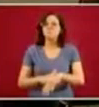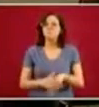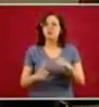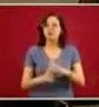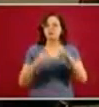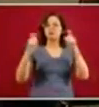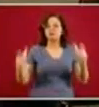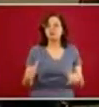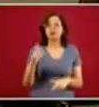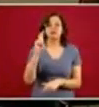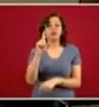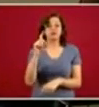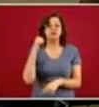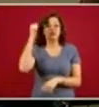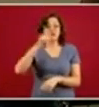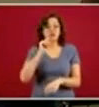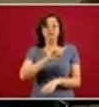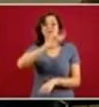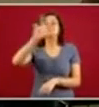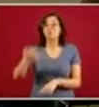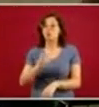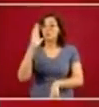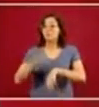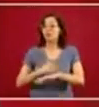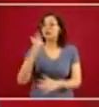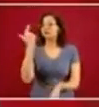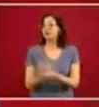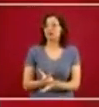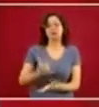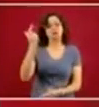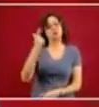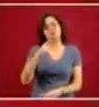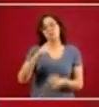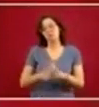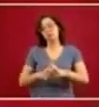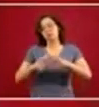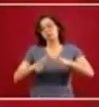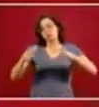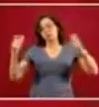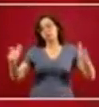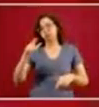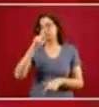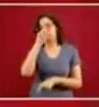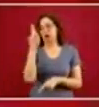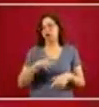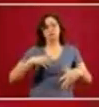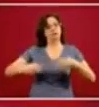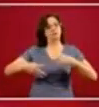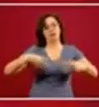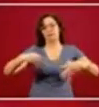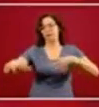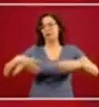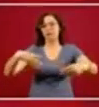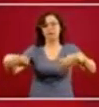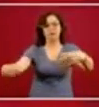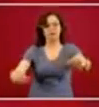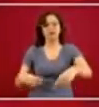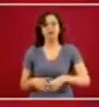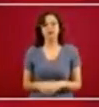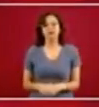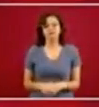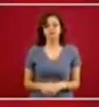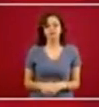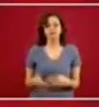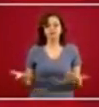these measures because the transmission of the disease will become more intense. The epidemic will become more